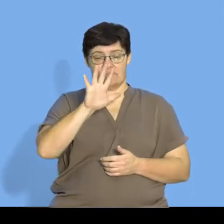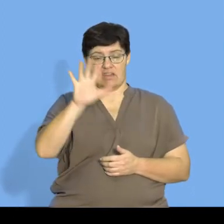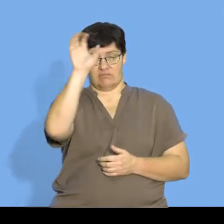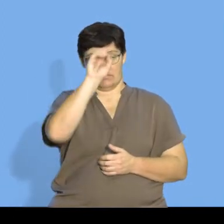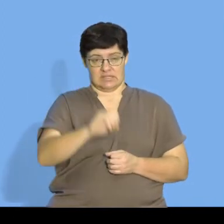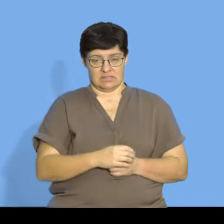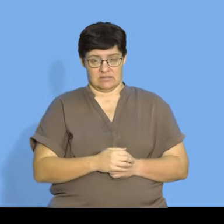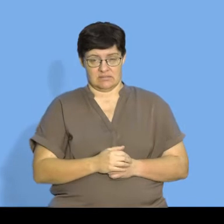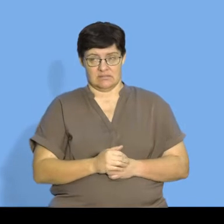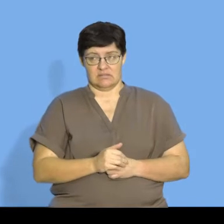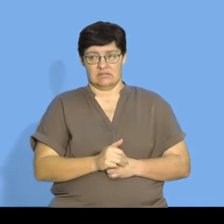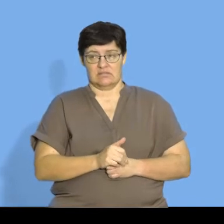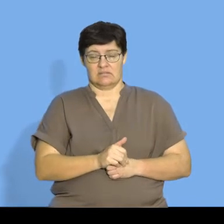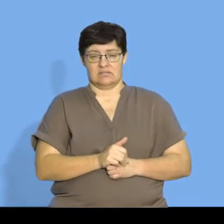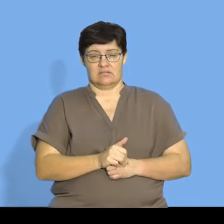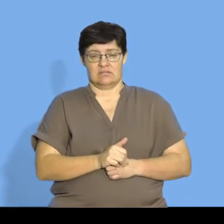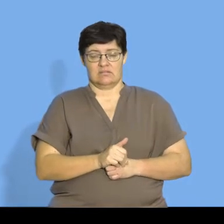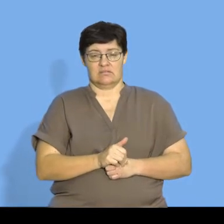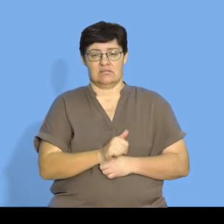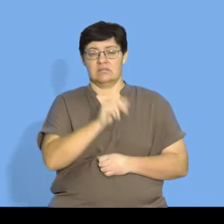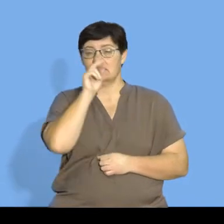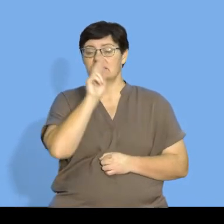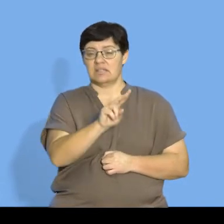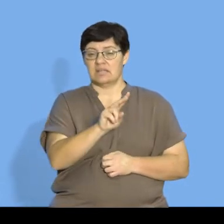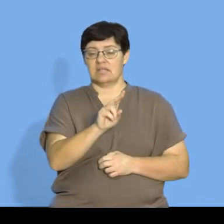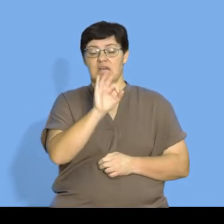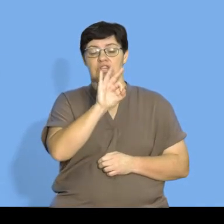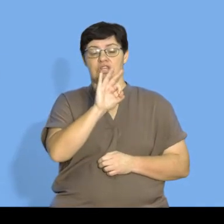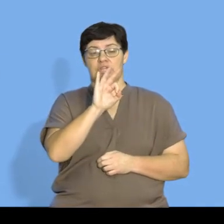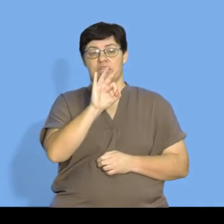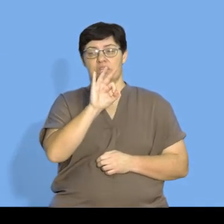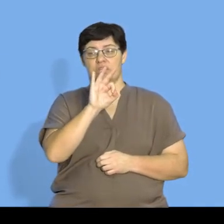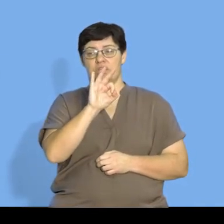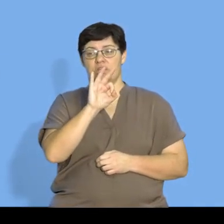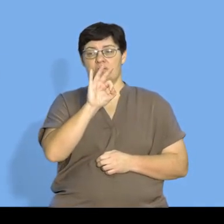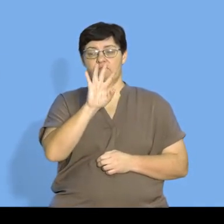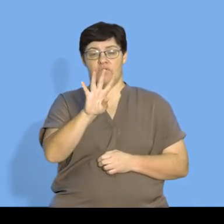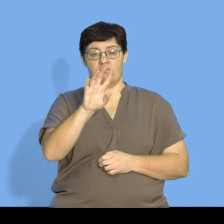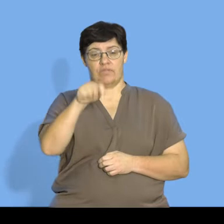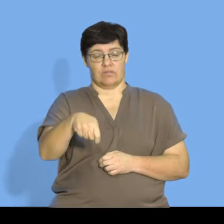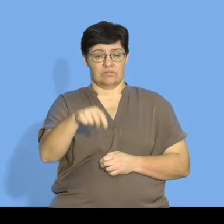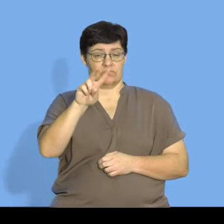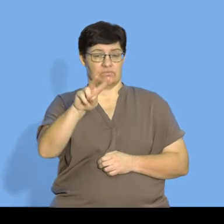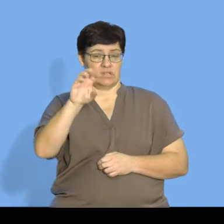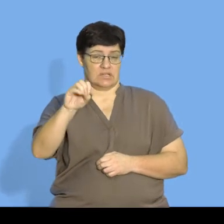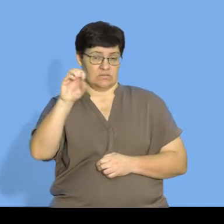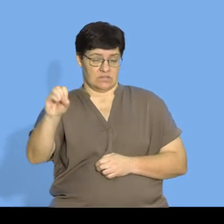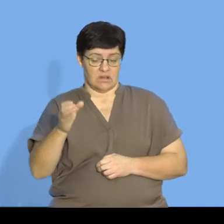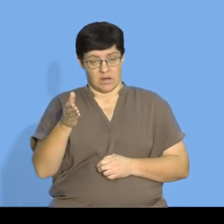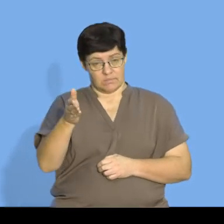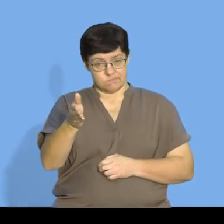the 95%, and you will see that you get an answer of 34,200. There we go. There's